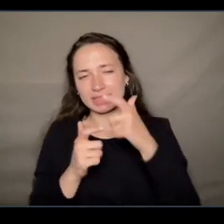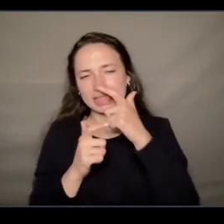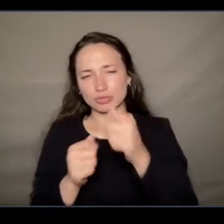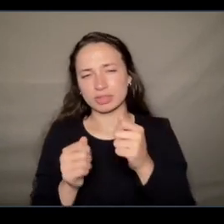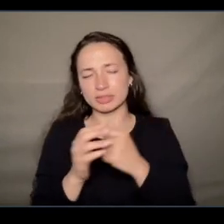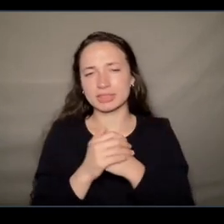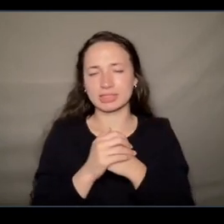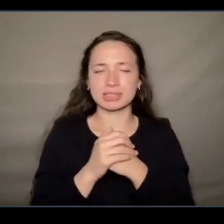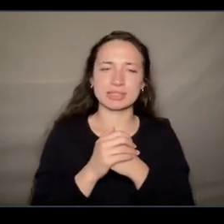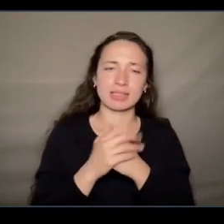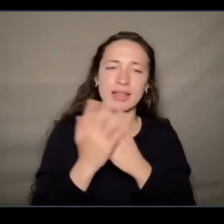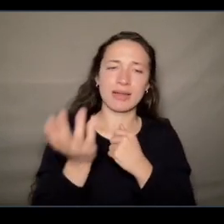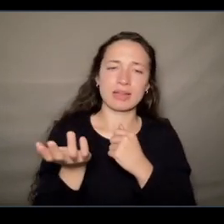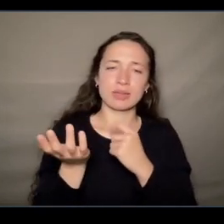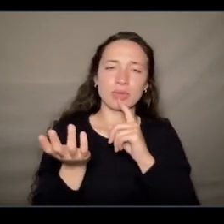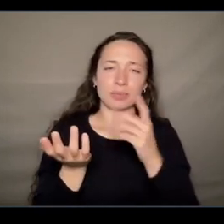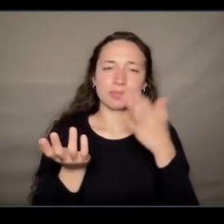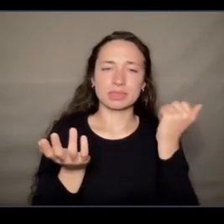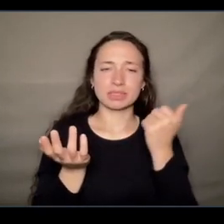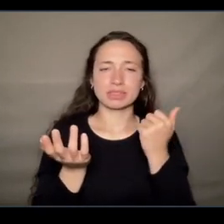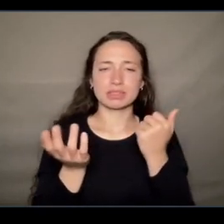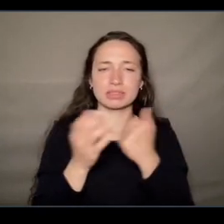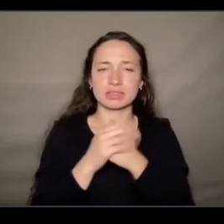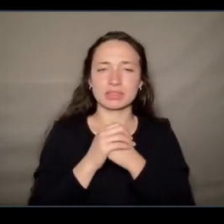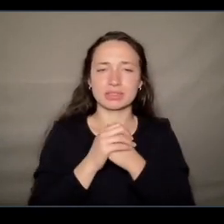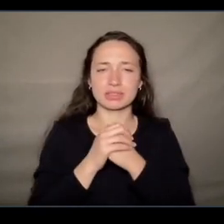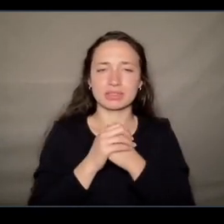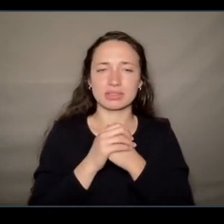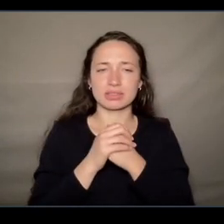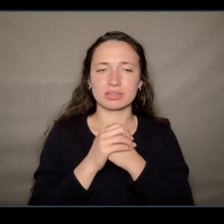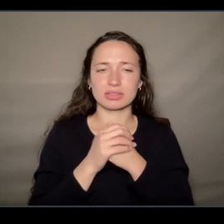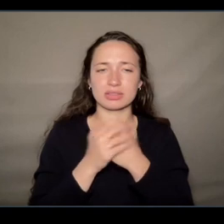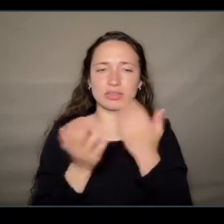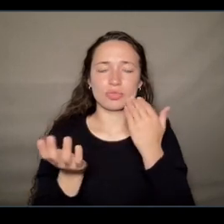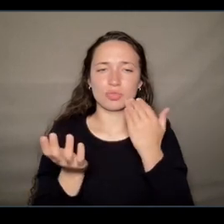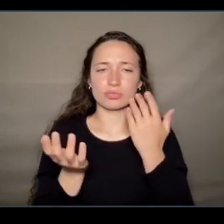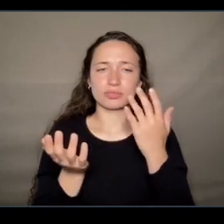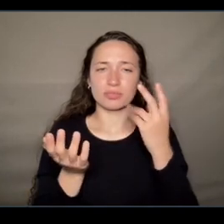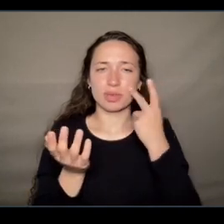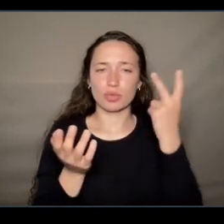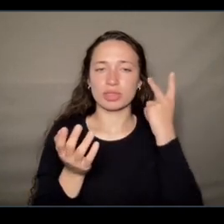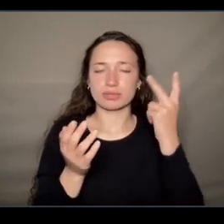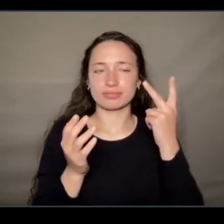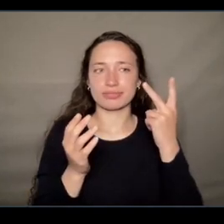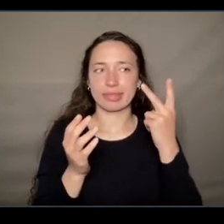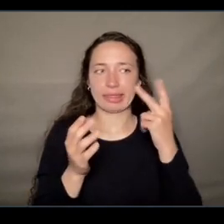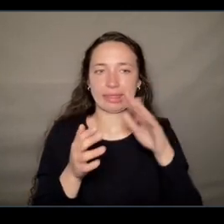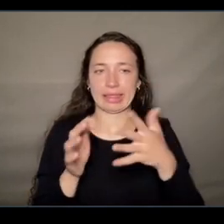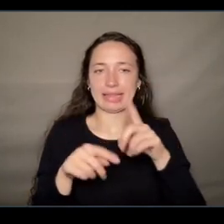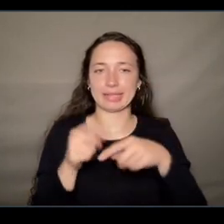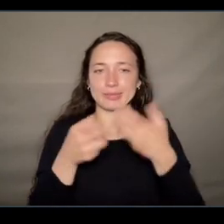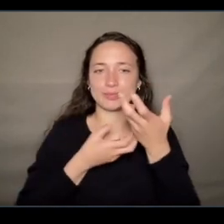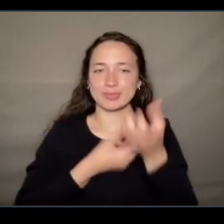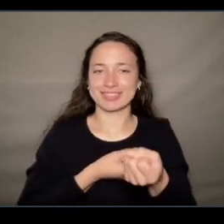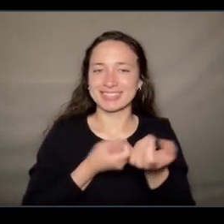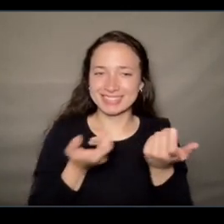Yes, it is interesting, isn't it? Because you know, memory is a slippery slope